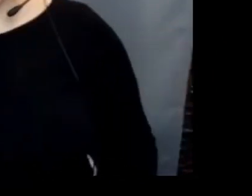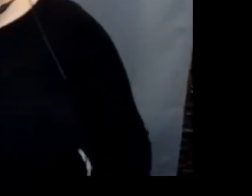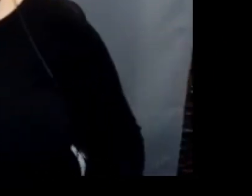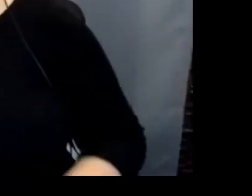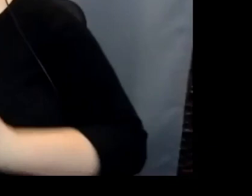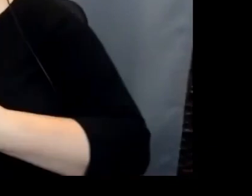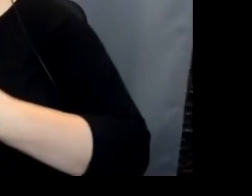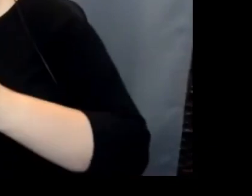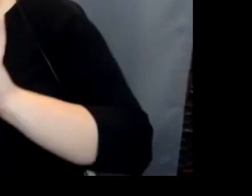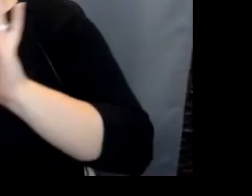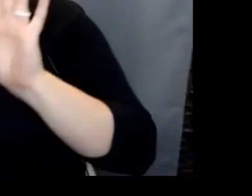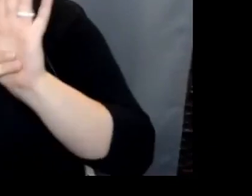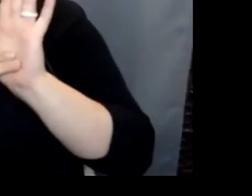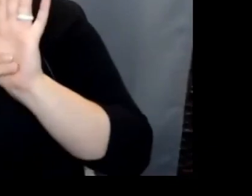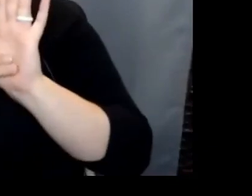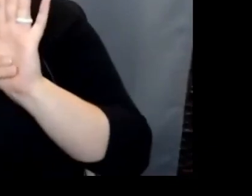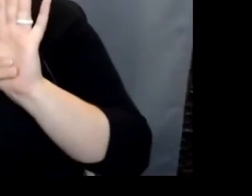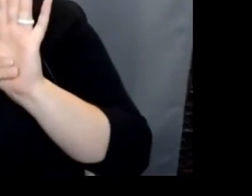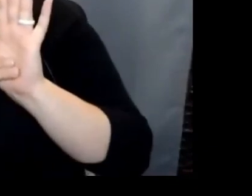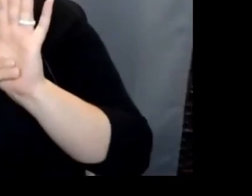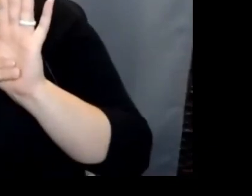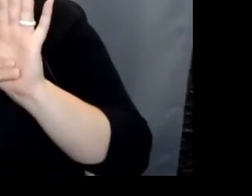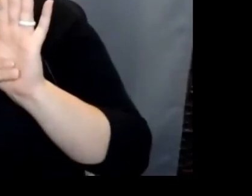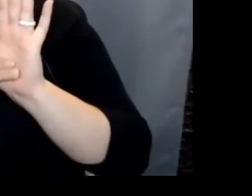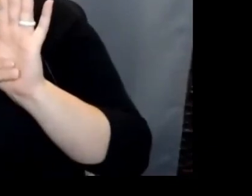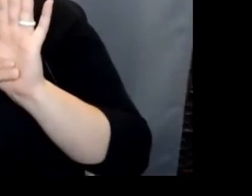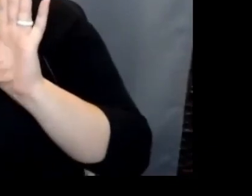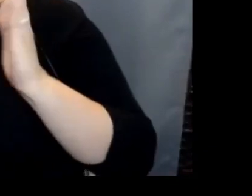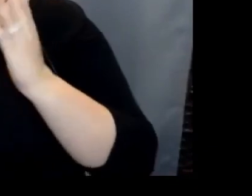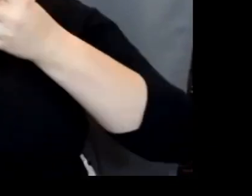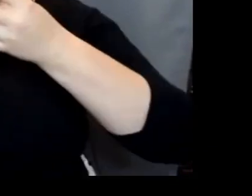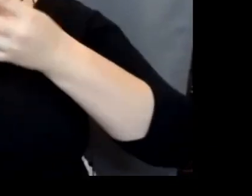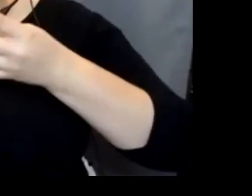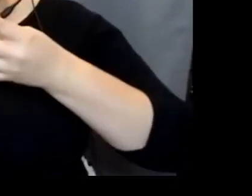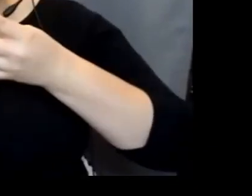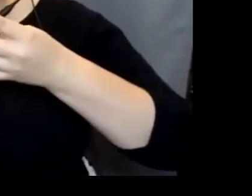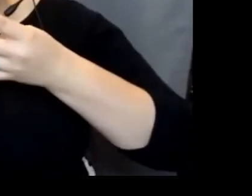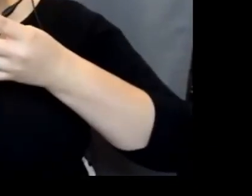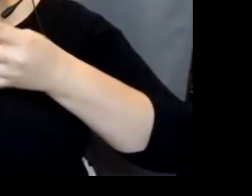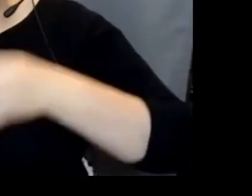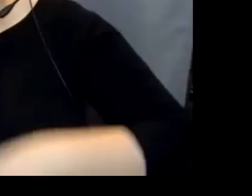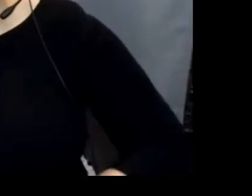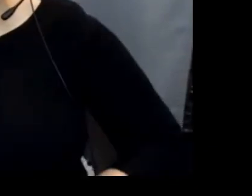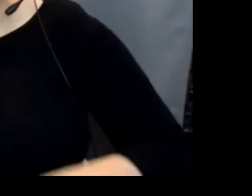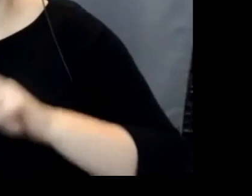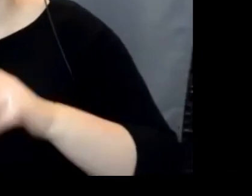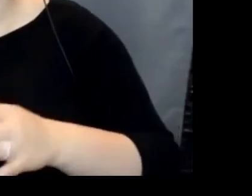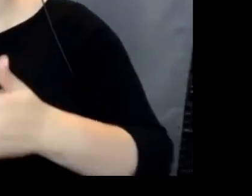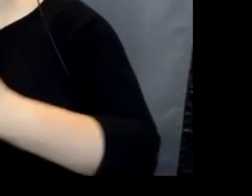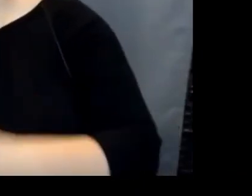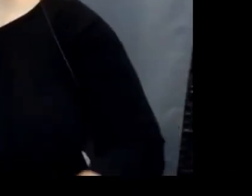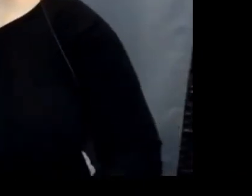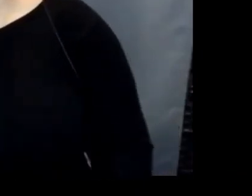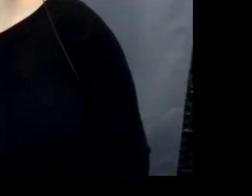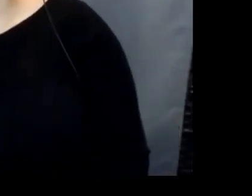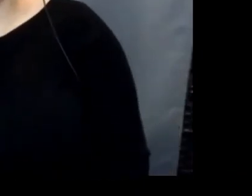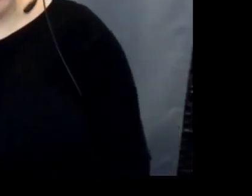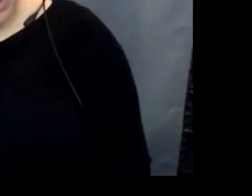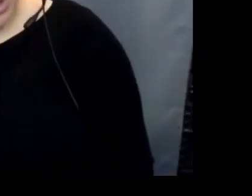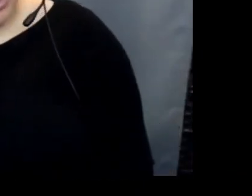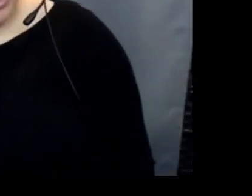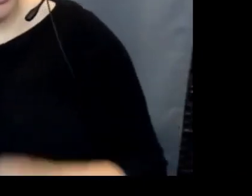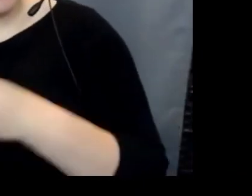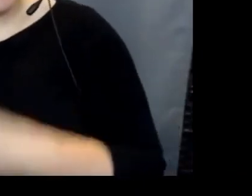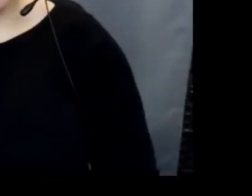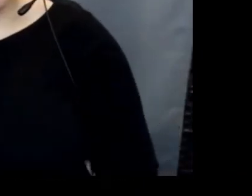they're not going to see those categories yet in the drop, but they will see it in December. But technically speaking,